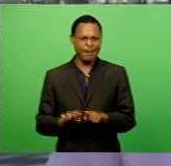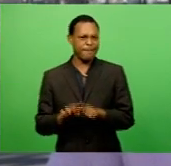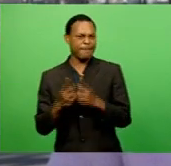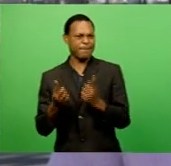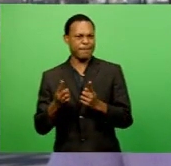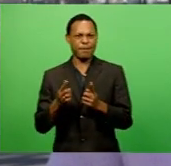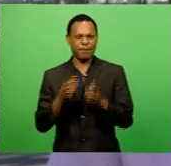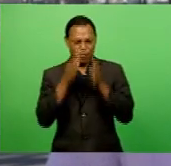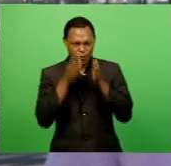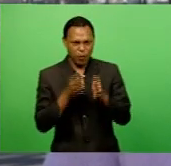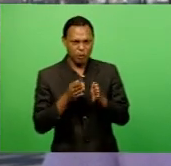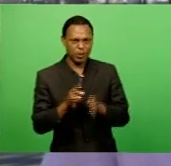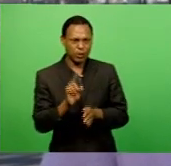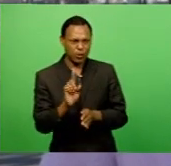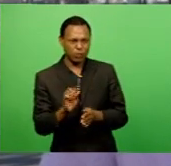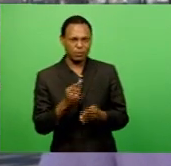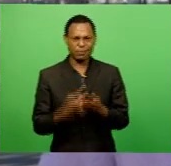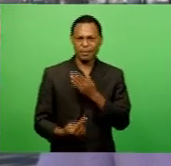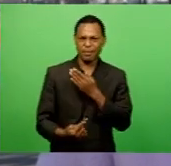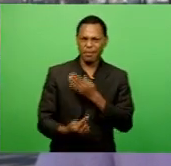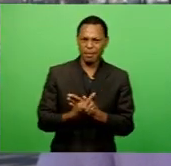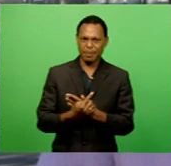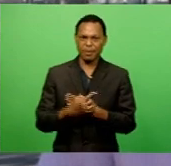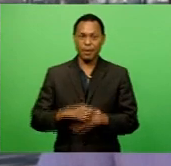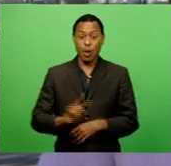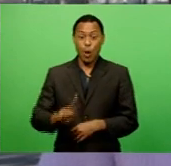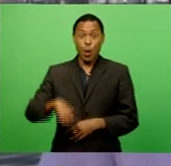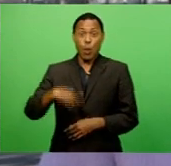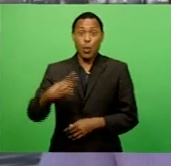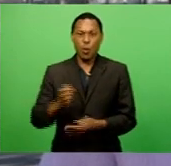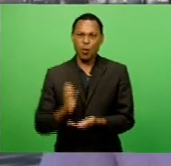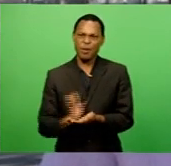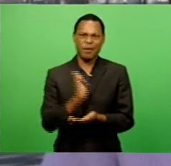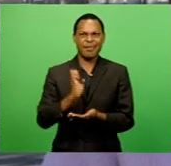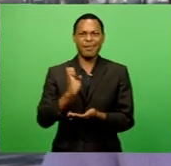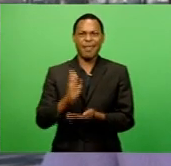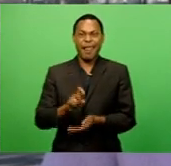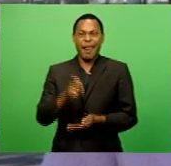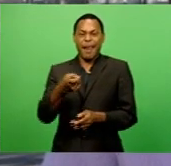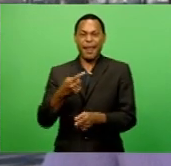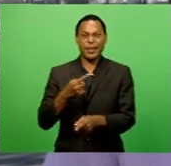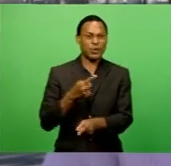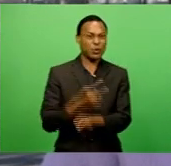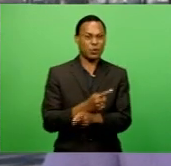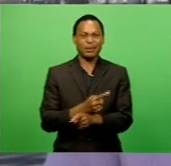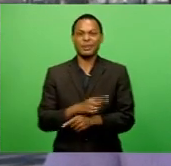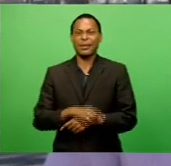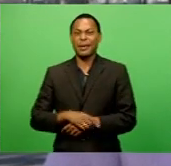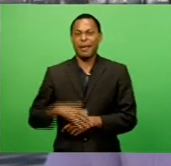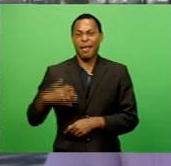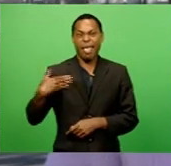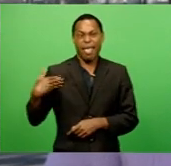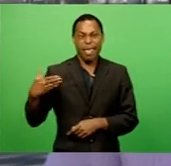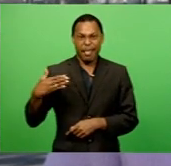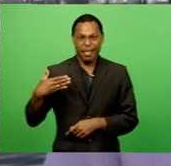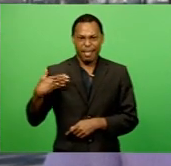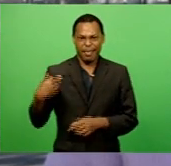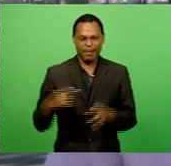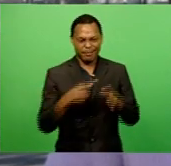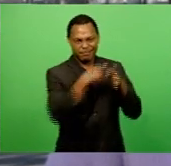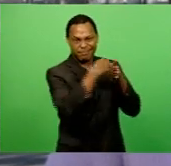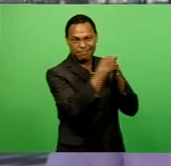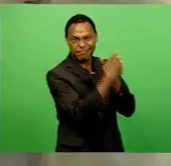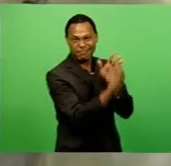day left in January. Tomorrow it's the economy. Next week, healthcare, immigration, climate change, equity, and